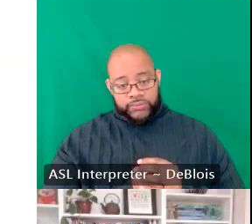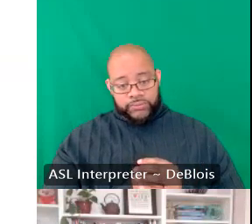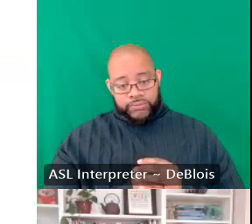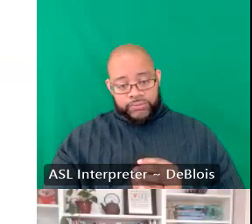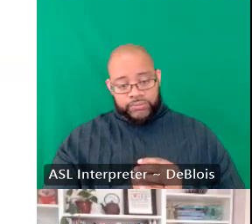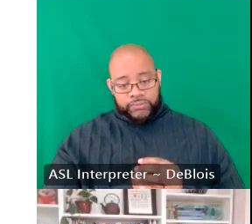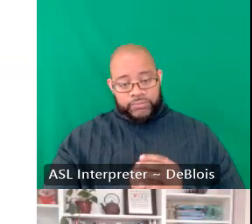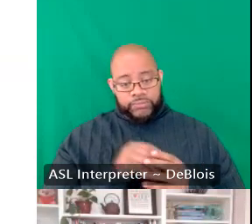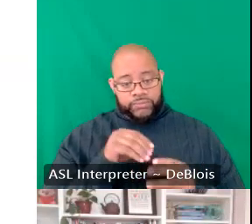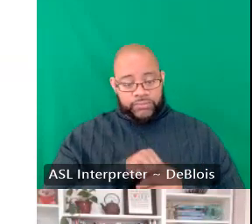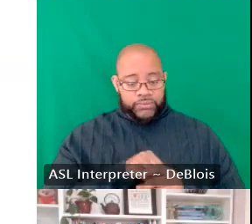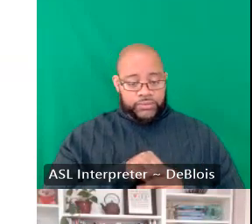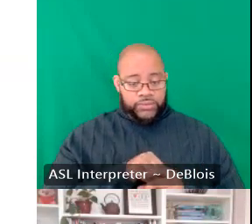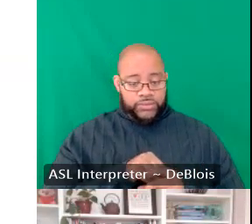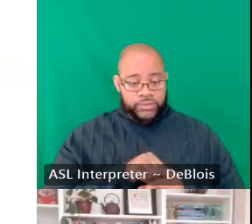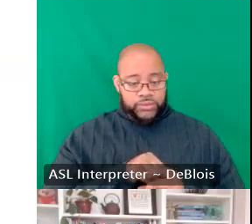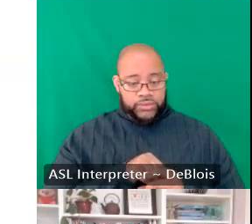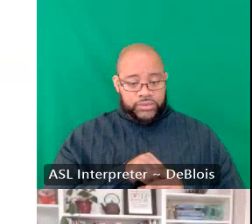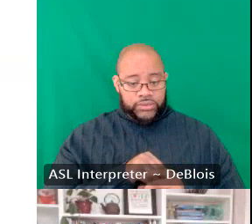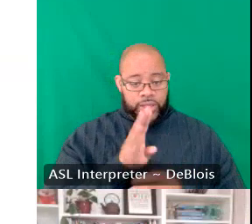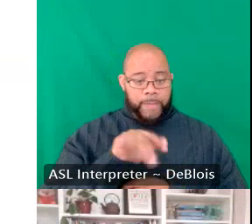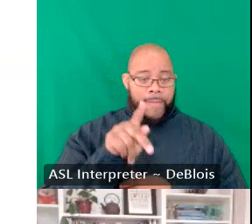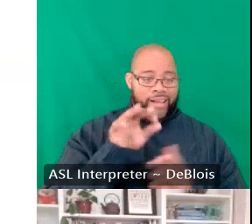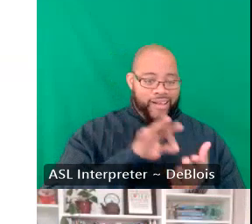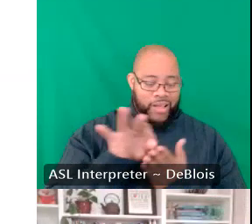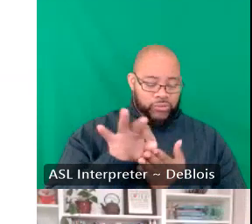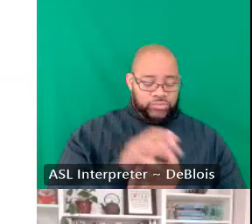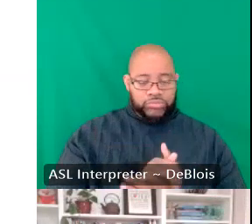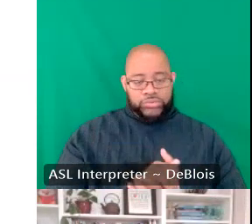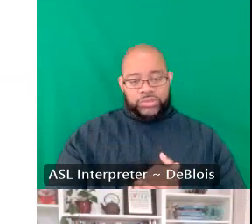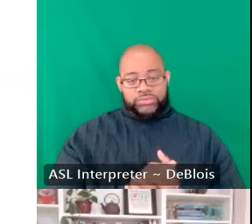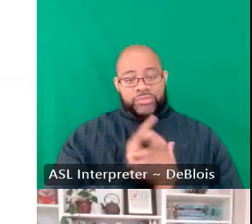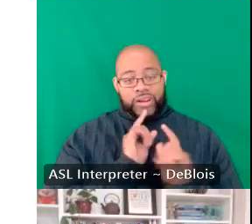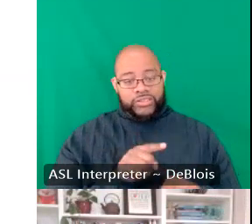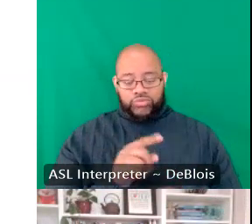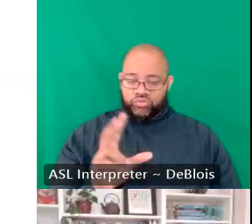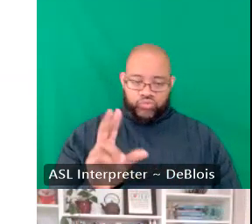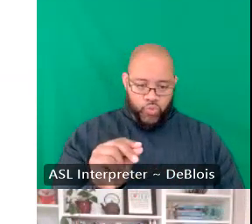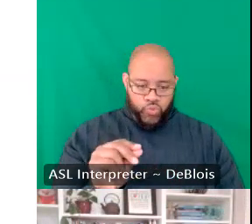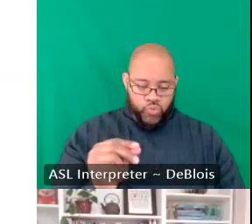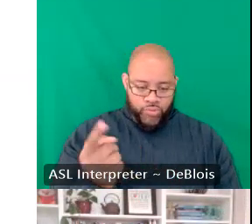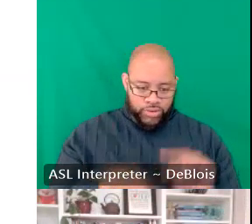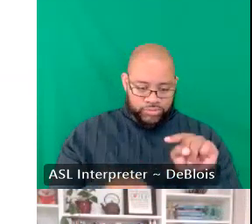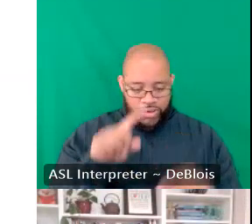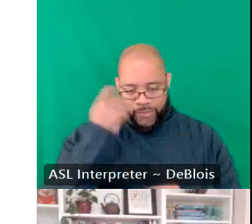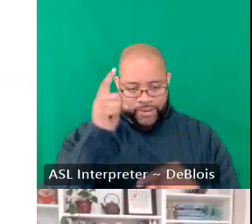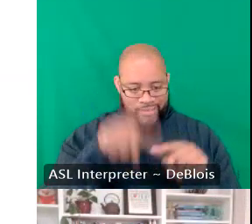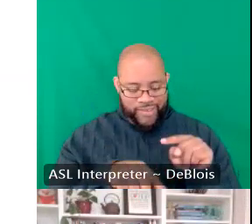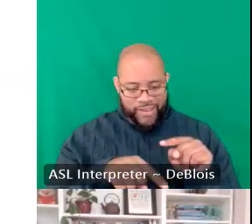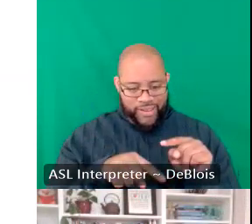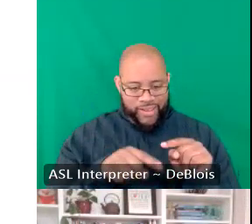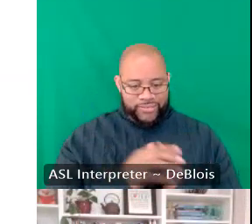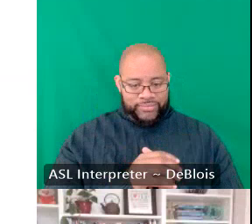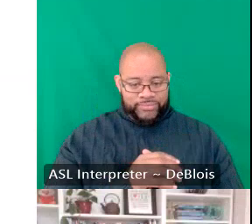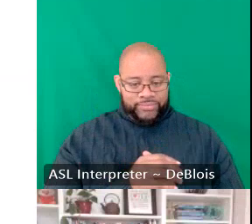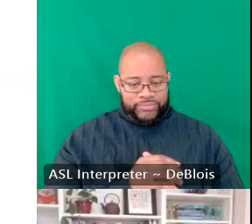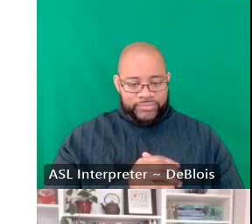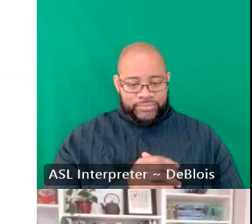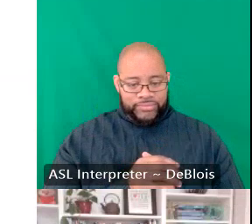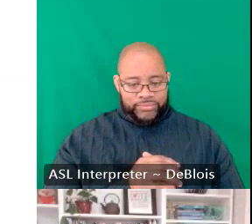a bank, basically a bank account? And the answer is no. The government cannot arbitrage. That